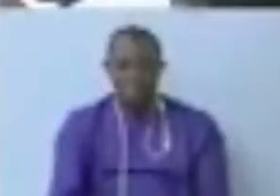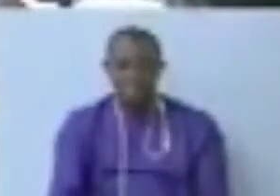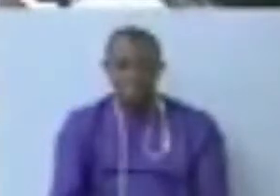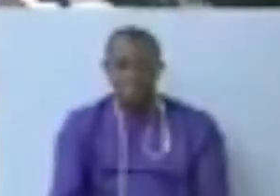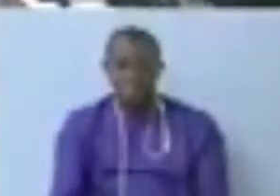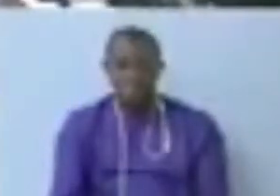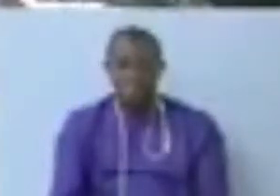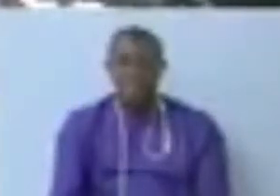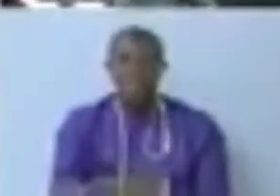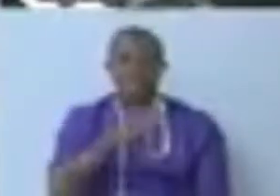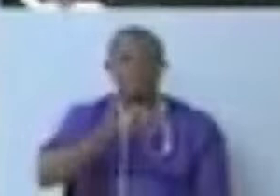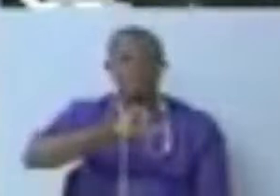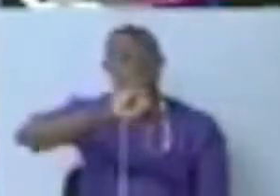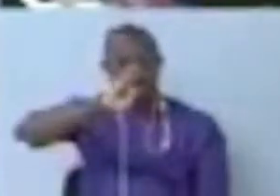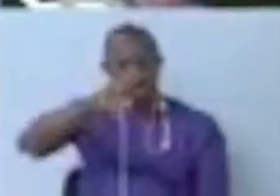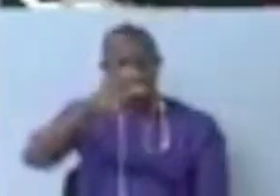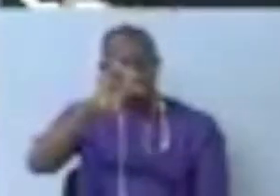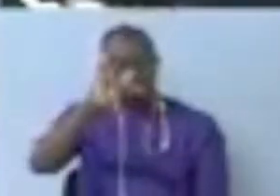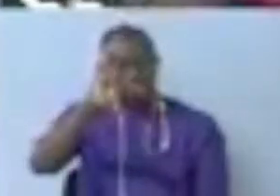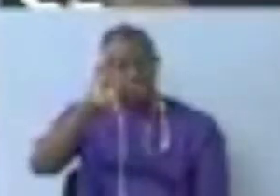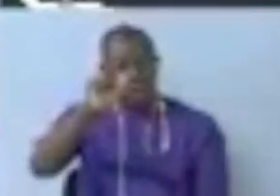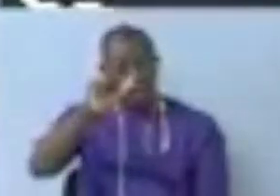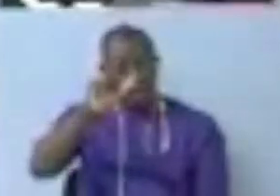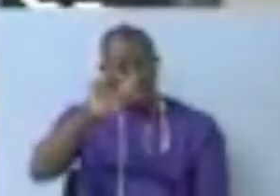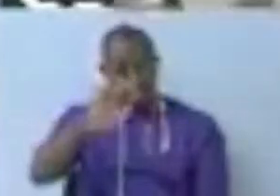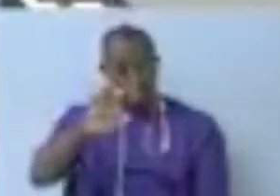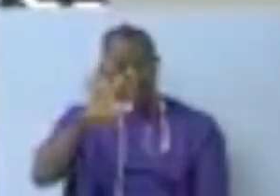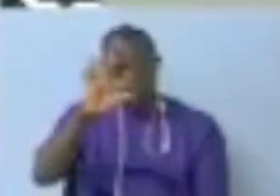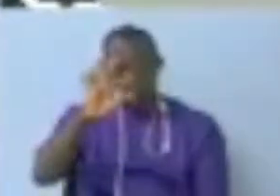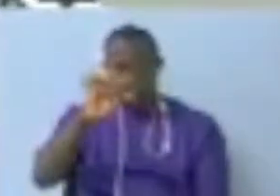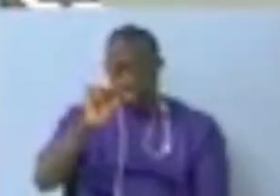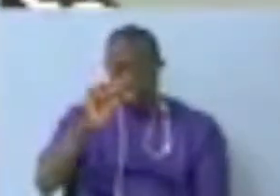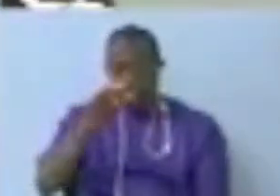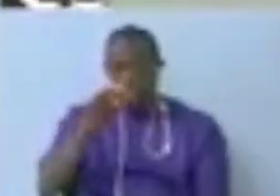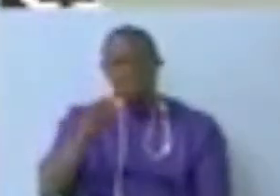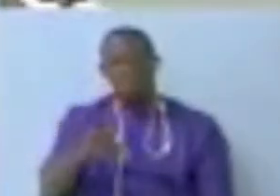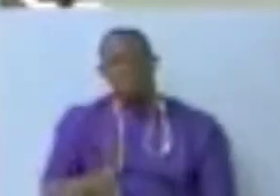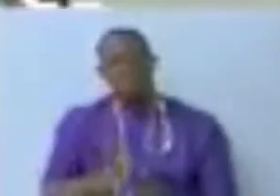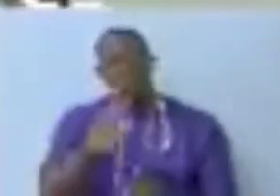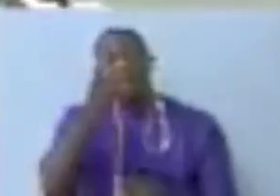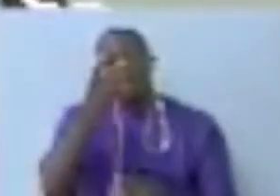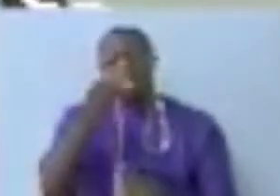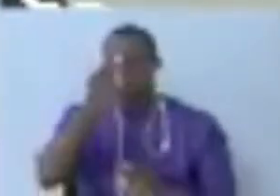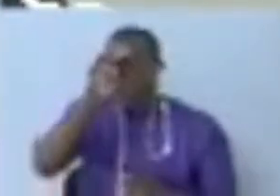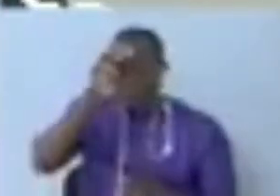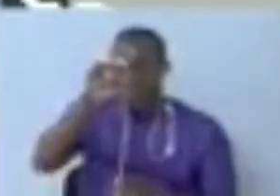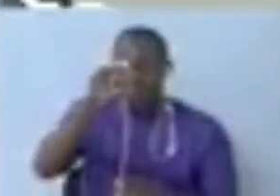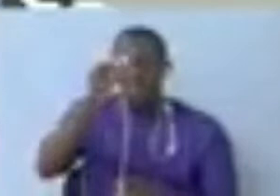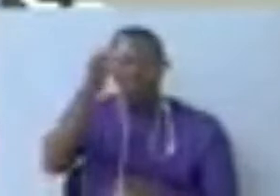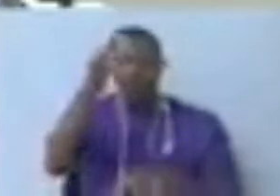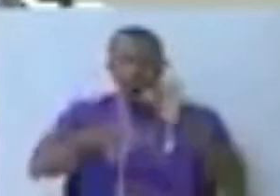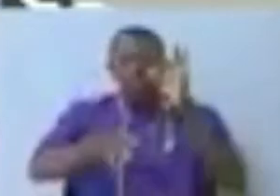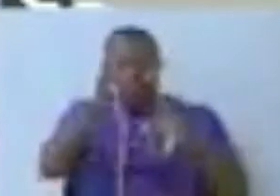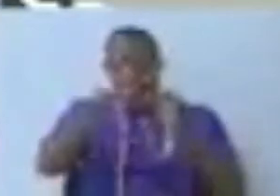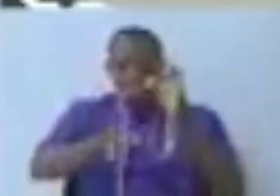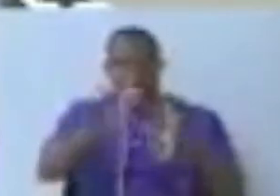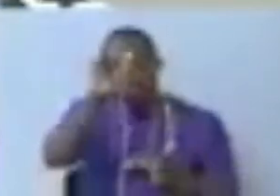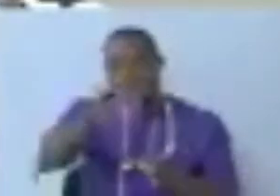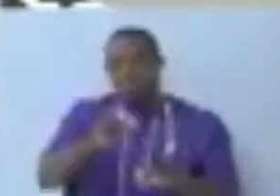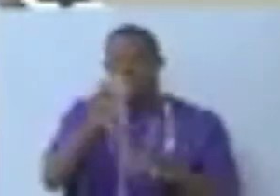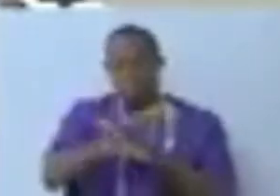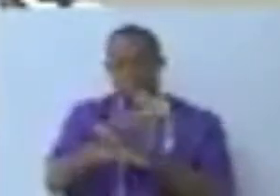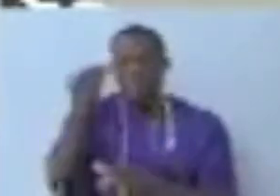But Mr. Jobarteh, would the Ministry of Justice at this